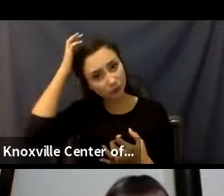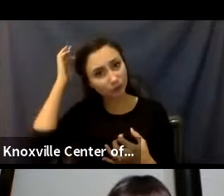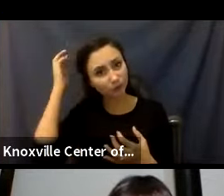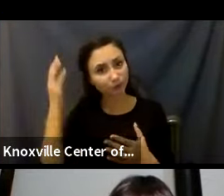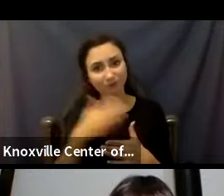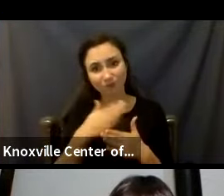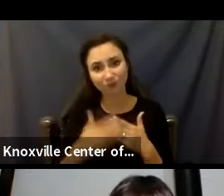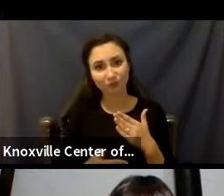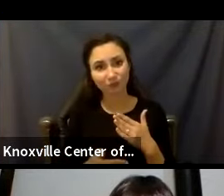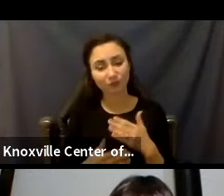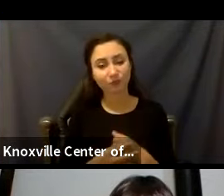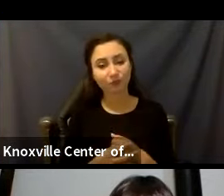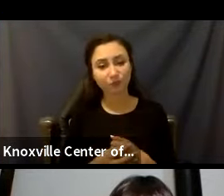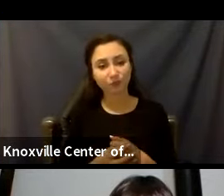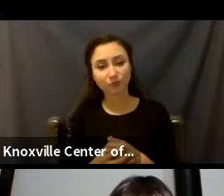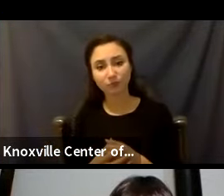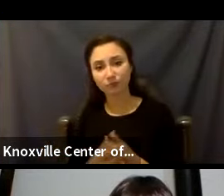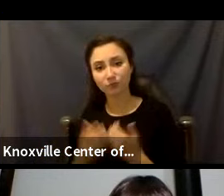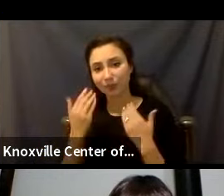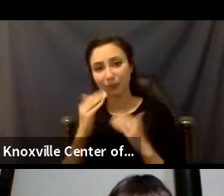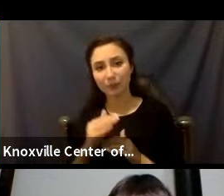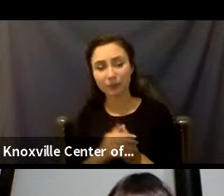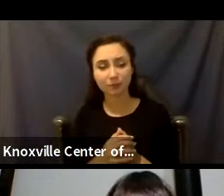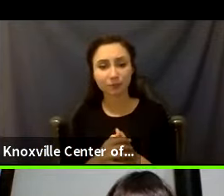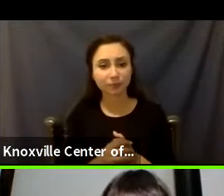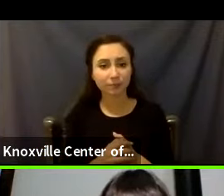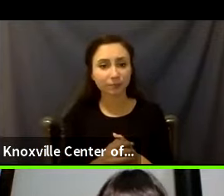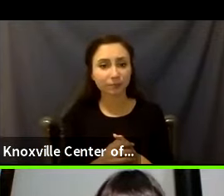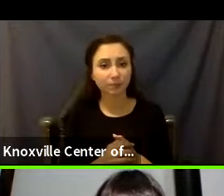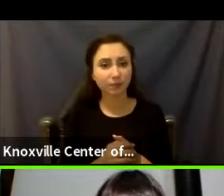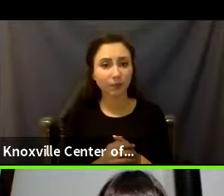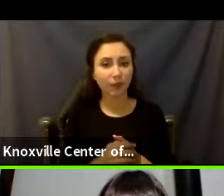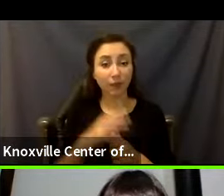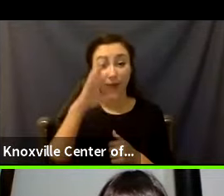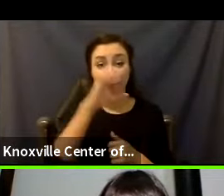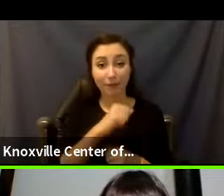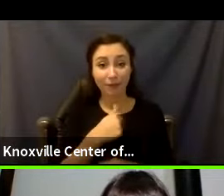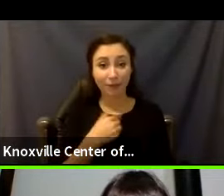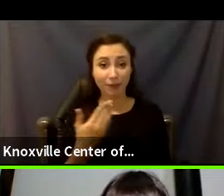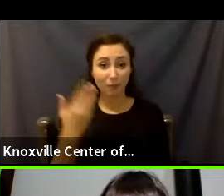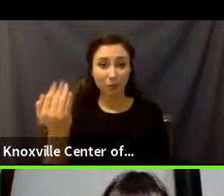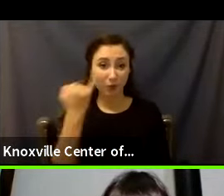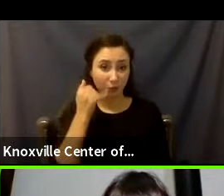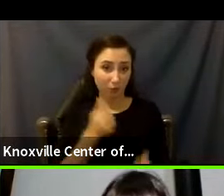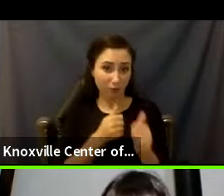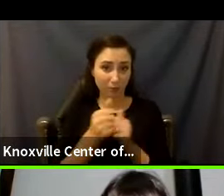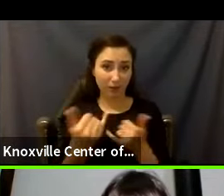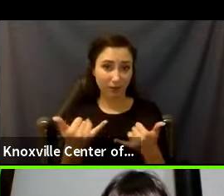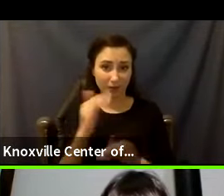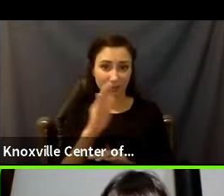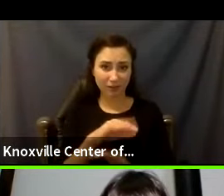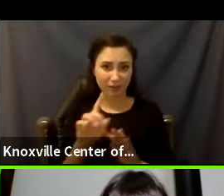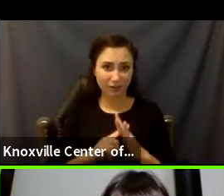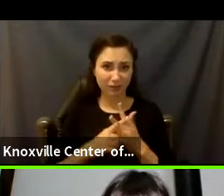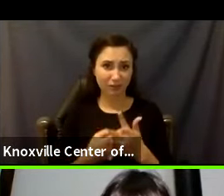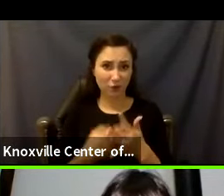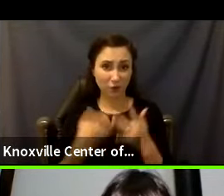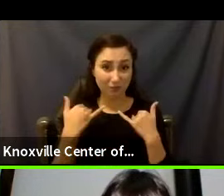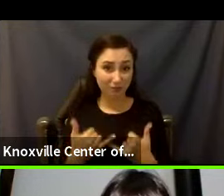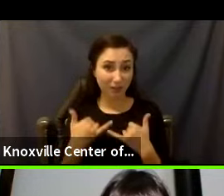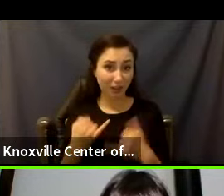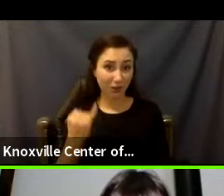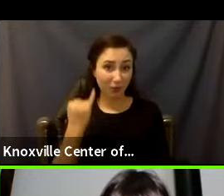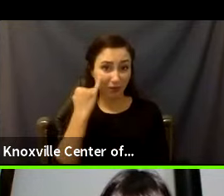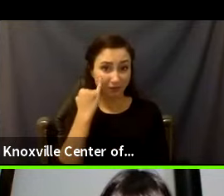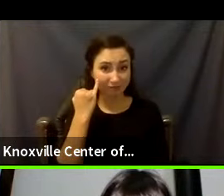what would be the limitations there? I guess I would propose if we pass it tonight, it goes into effect now, if